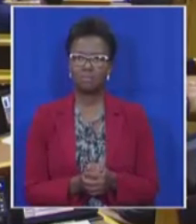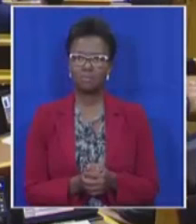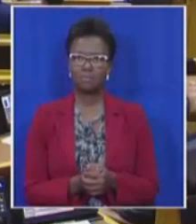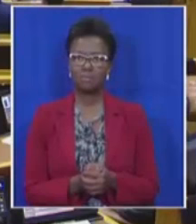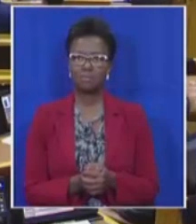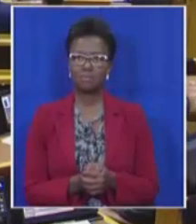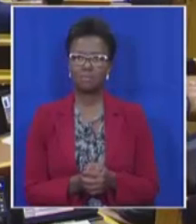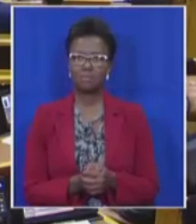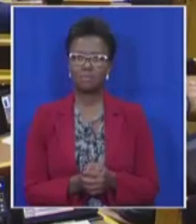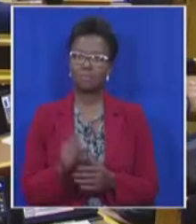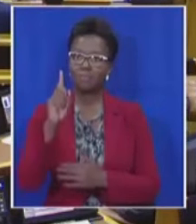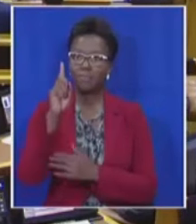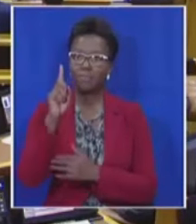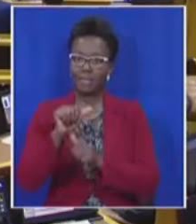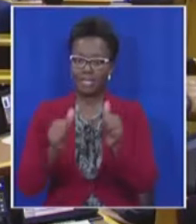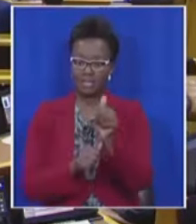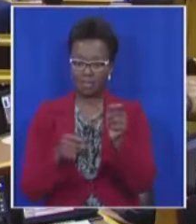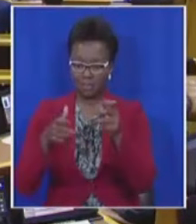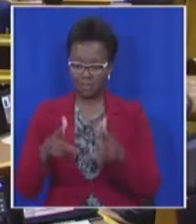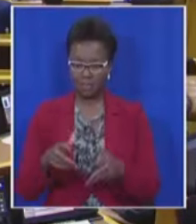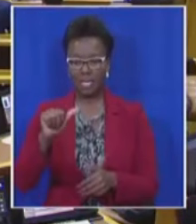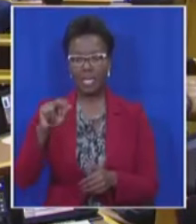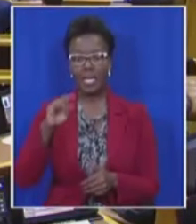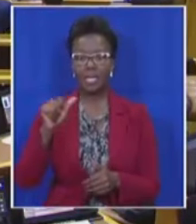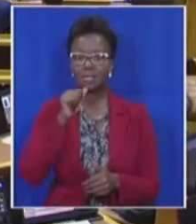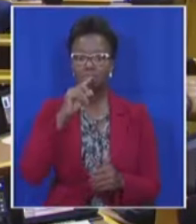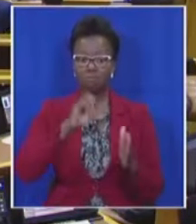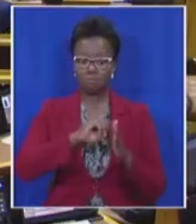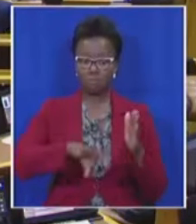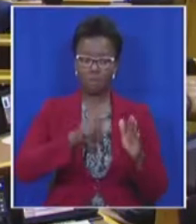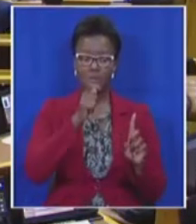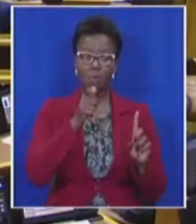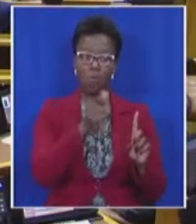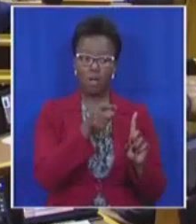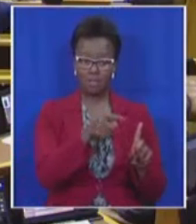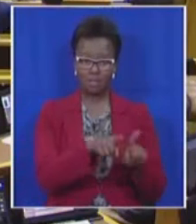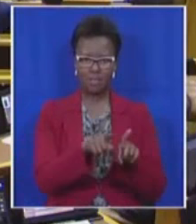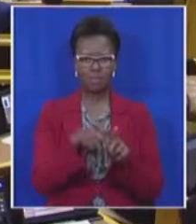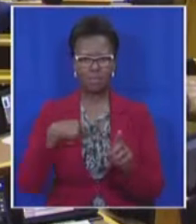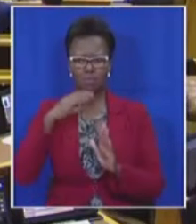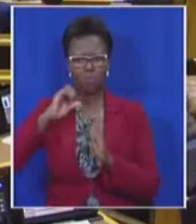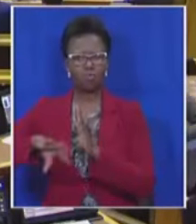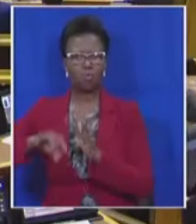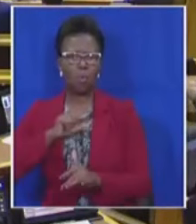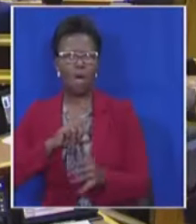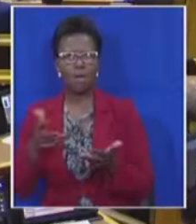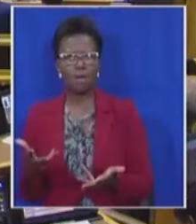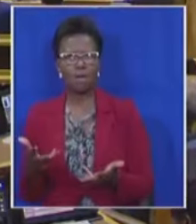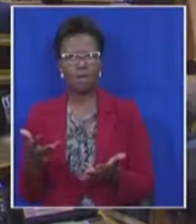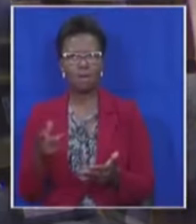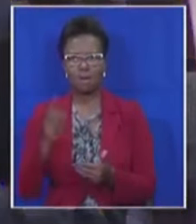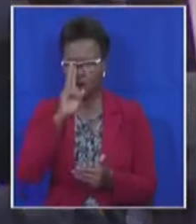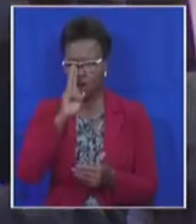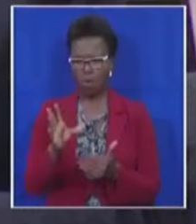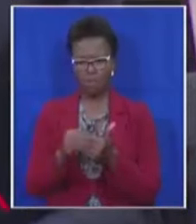Honourable Member. Deputy Speaker, the ANC member didn't withdraw the word sellout, so why are you Honourable Member. Malachi withdraw? Honourable Malachi. From the DA,